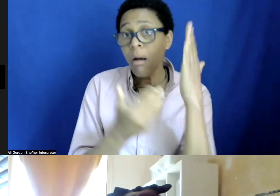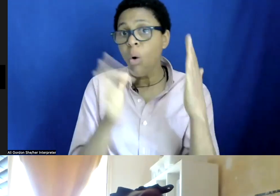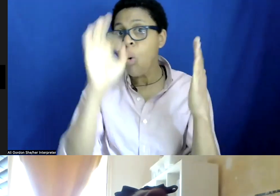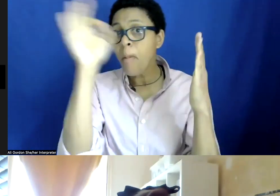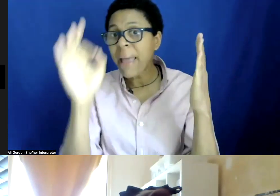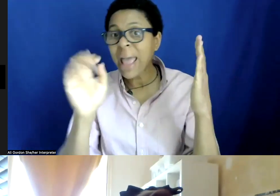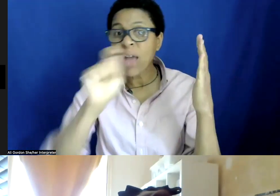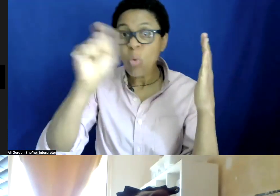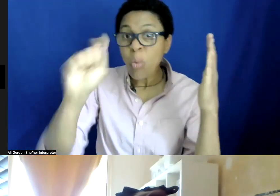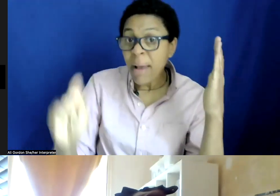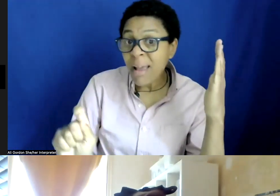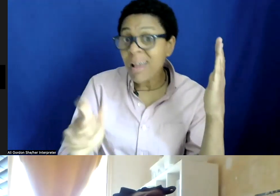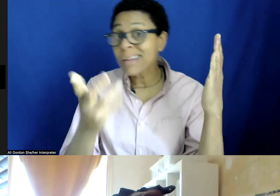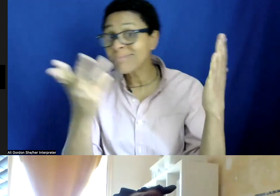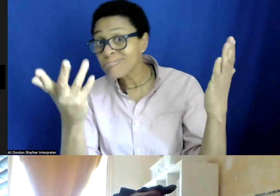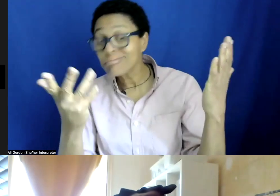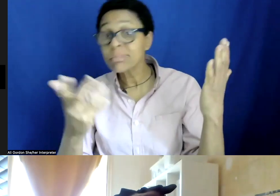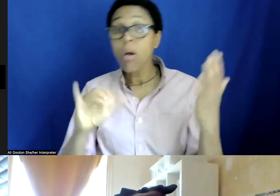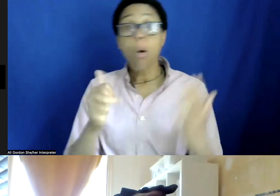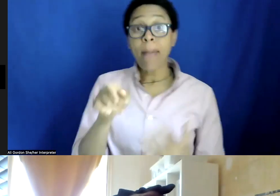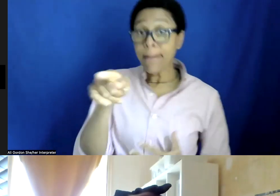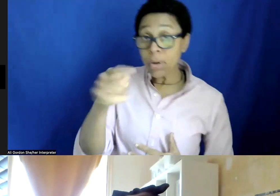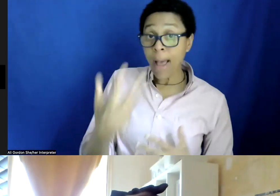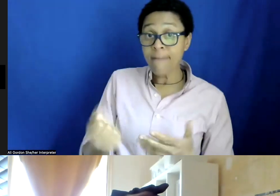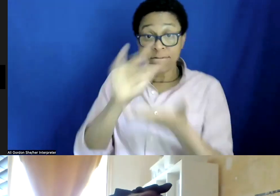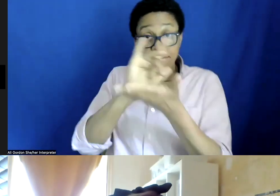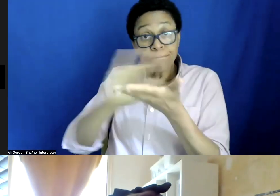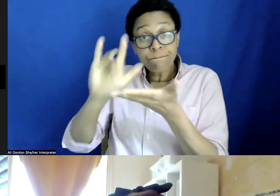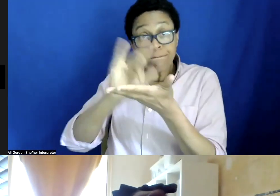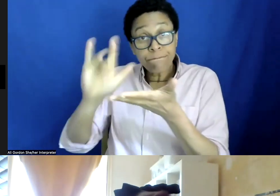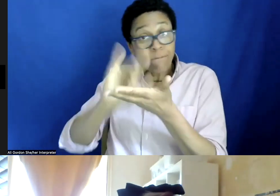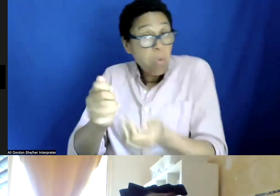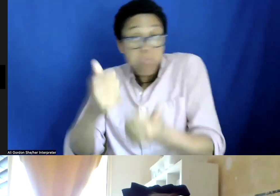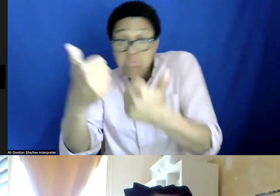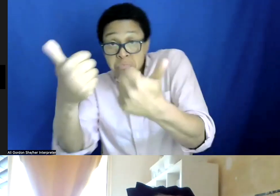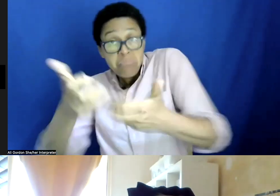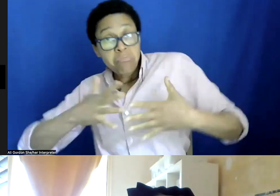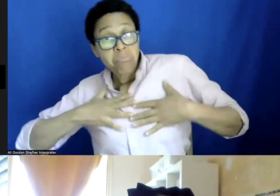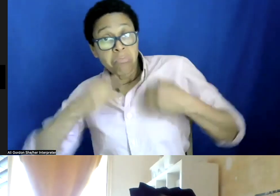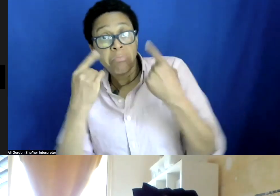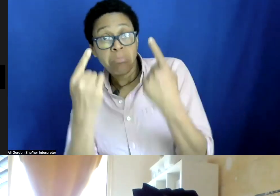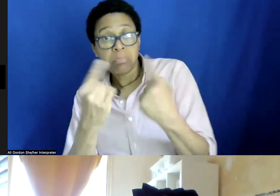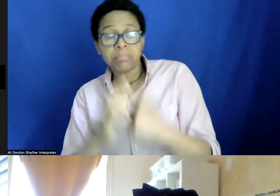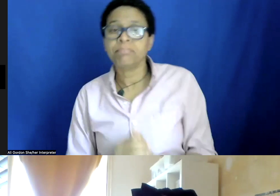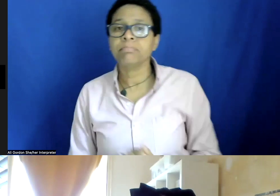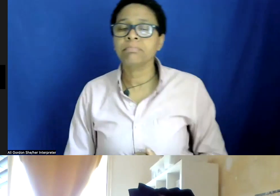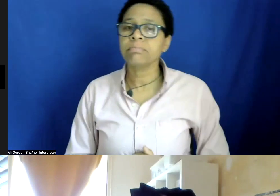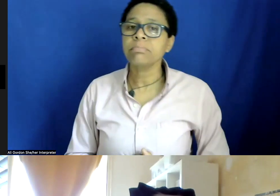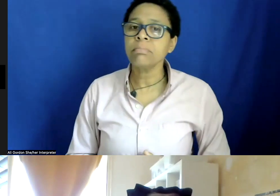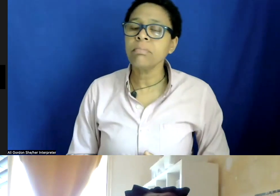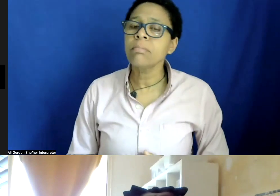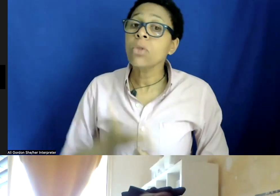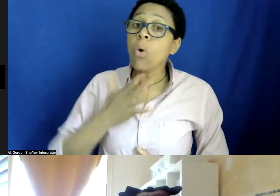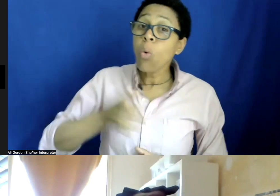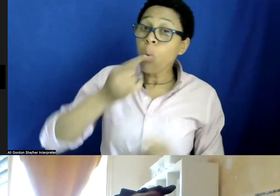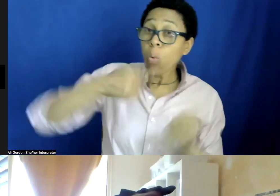hand, or if you're on a tablet and you want to draw digitally, that works too. What I would like us all to do